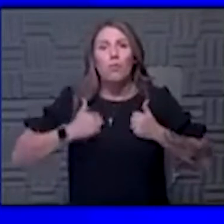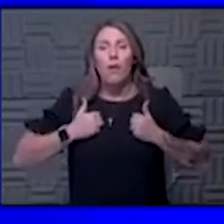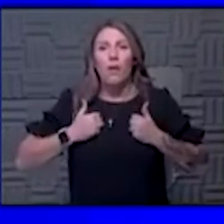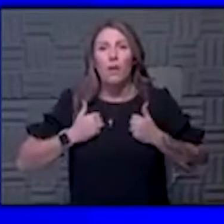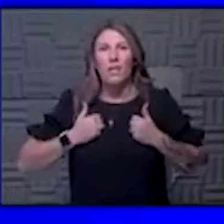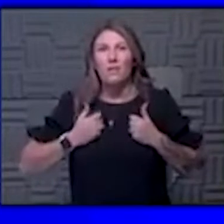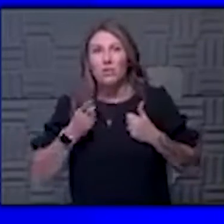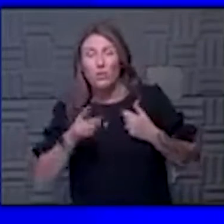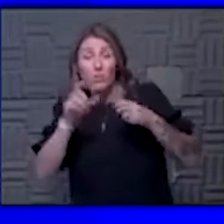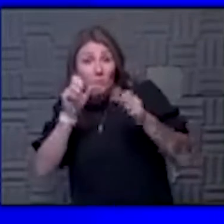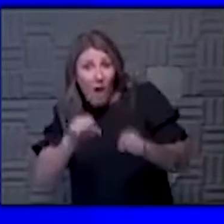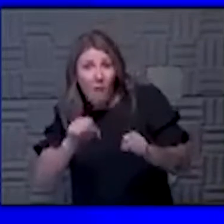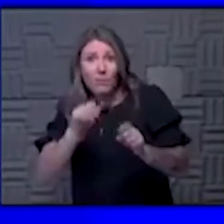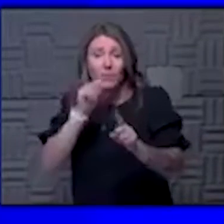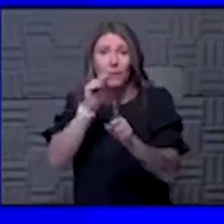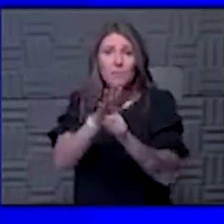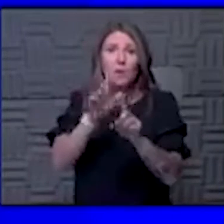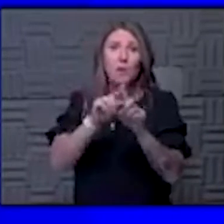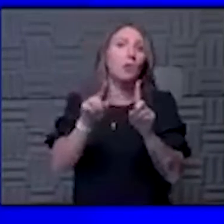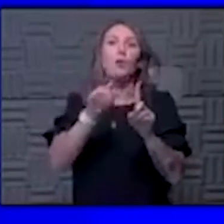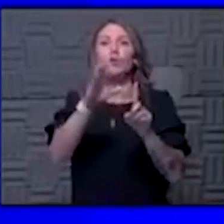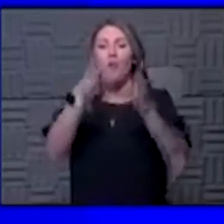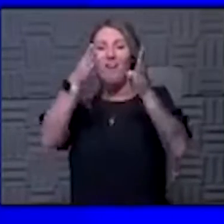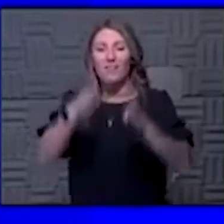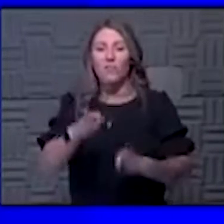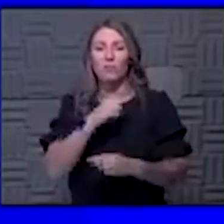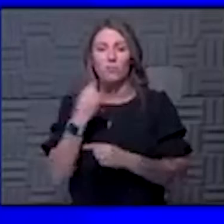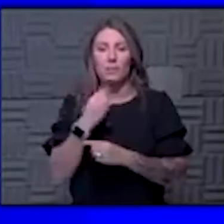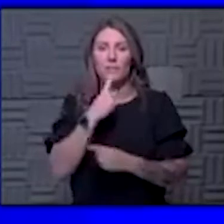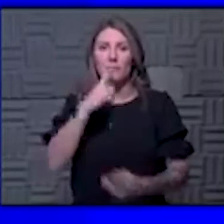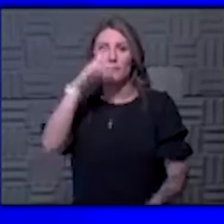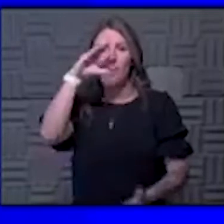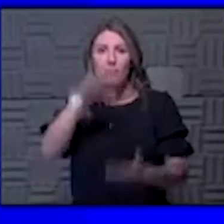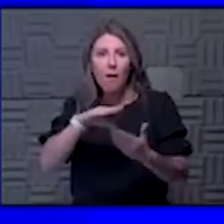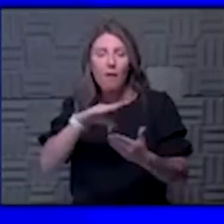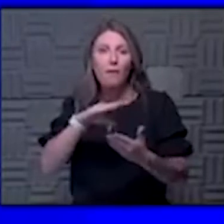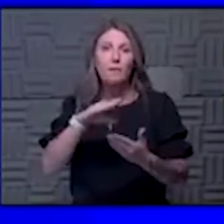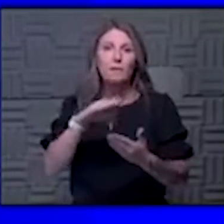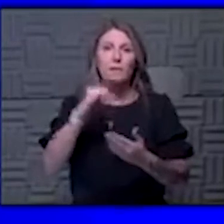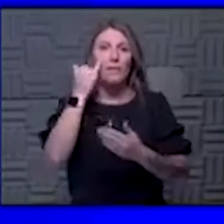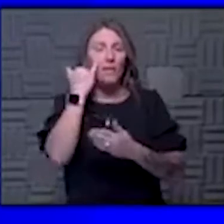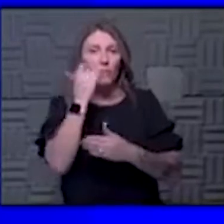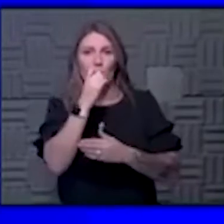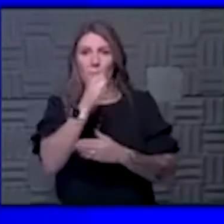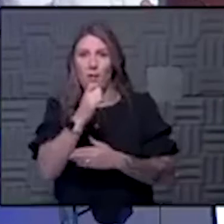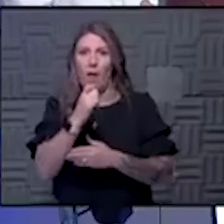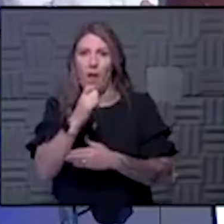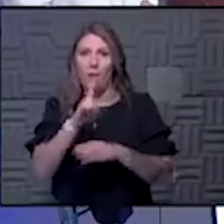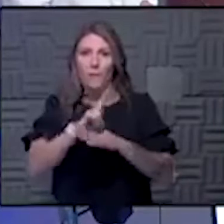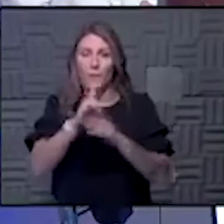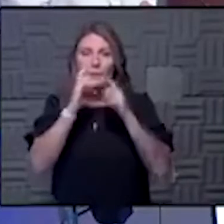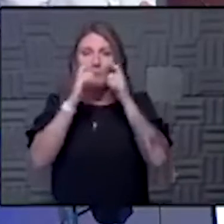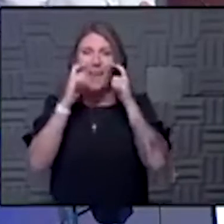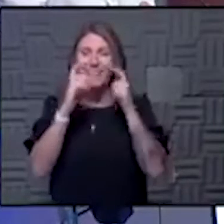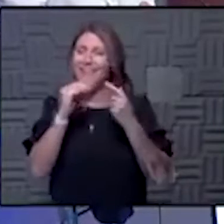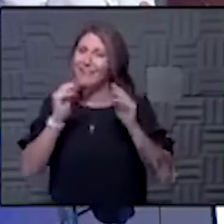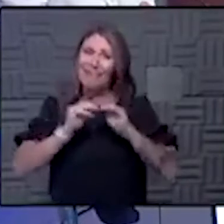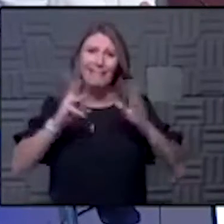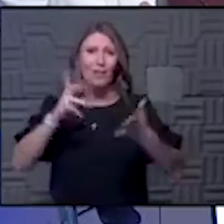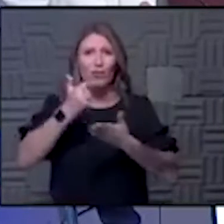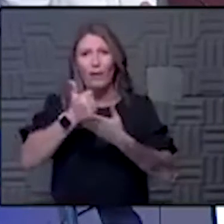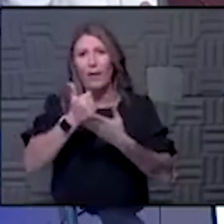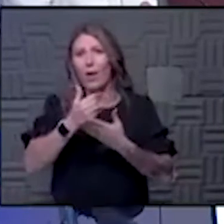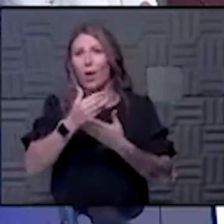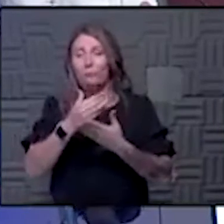an exposure at that point, but your individual risk is probably much less than if you didn't do those things. And masks do clearly help. And Yes. we've shown that in